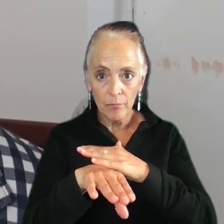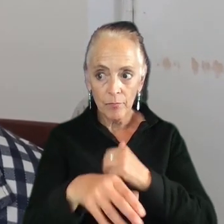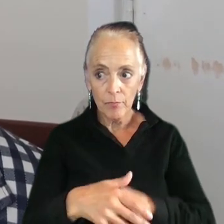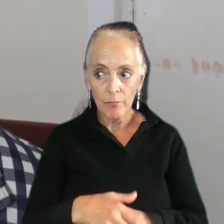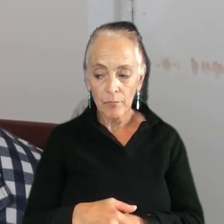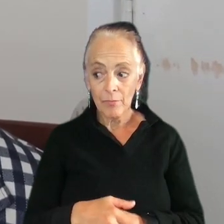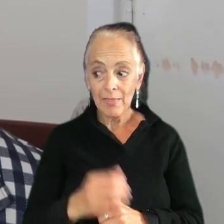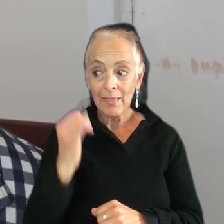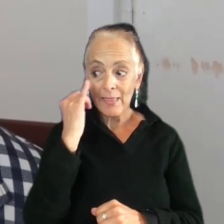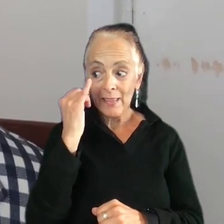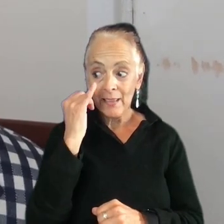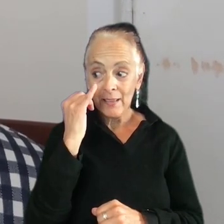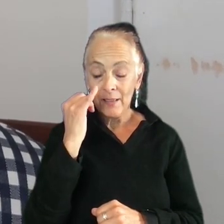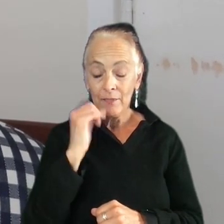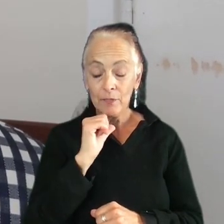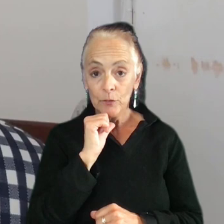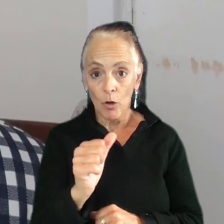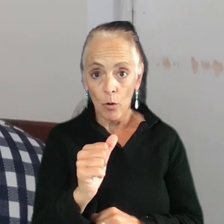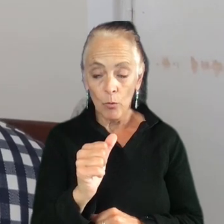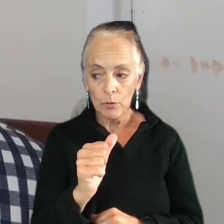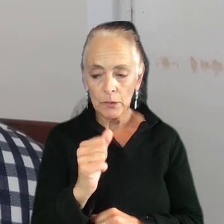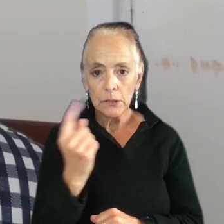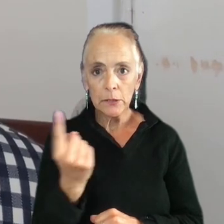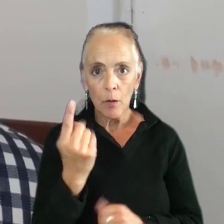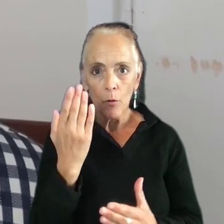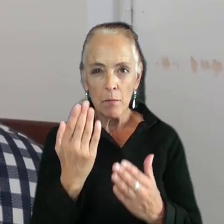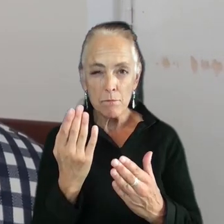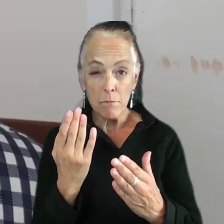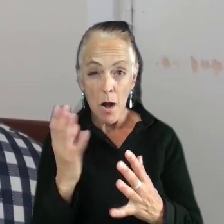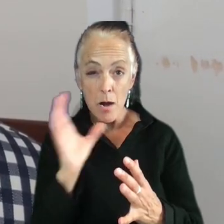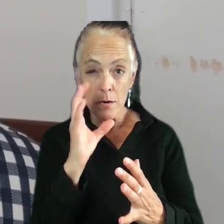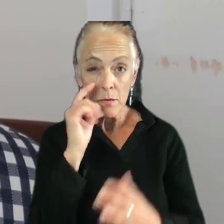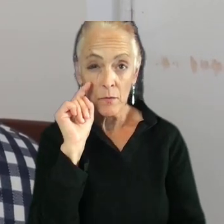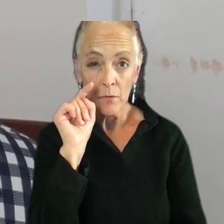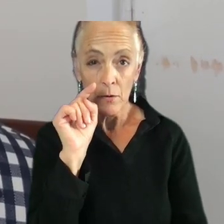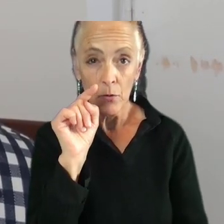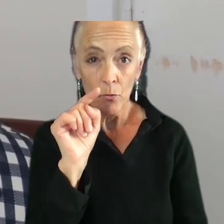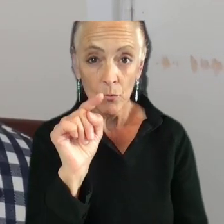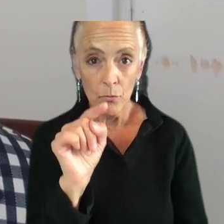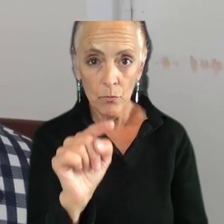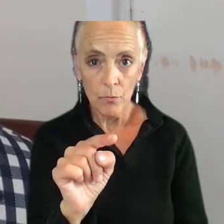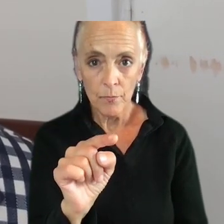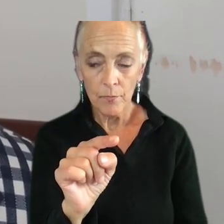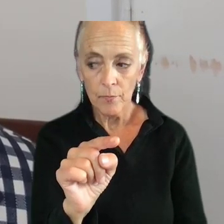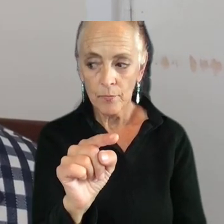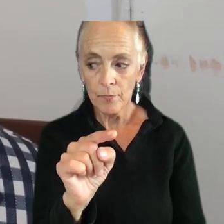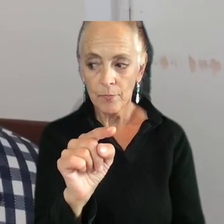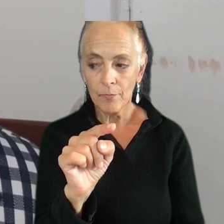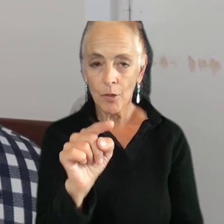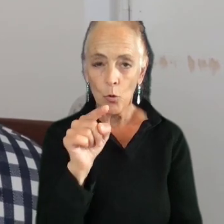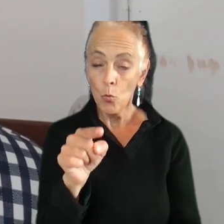if you don't someone might come for you and they won't like